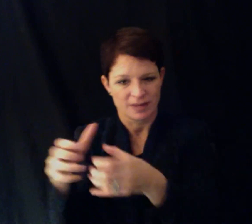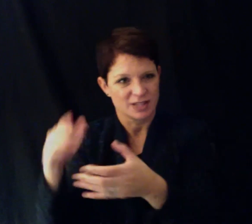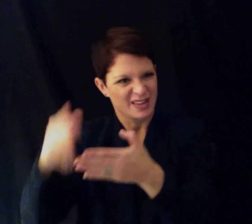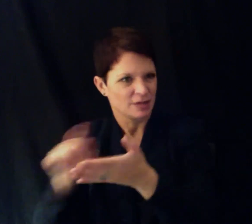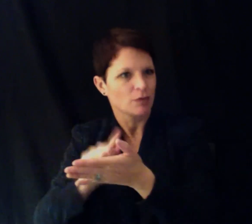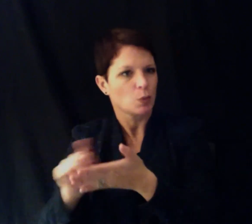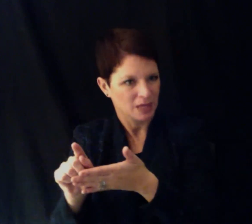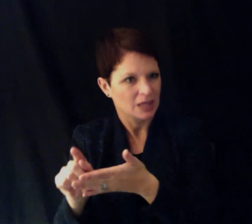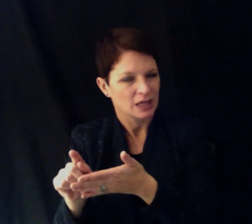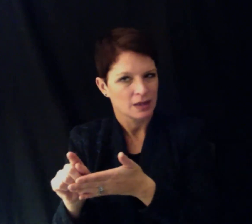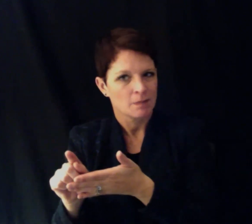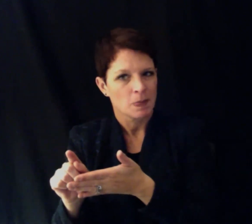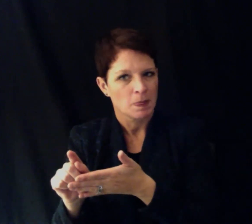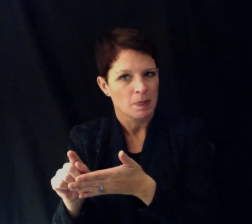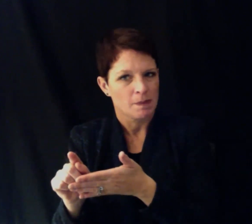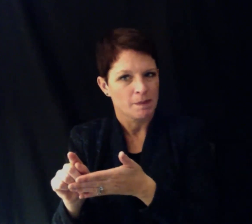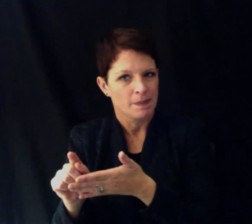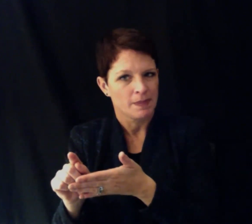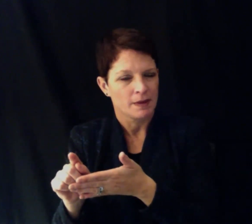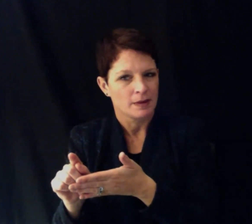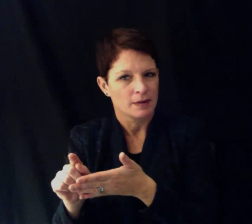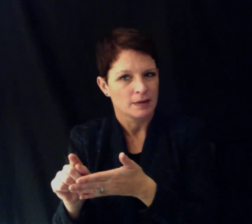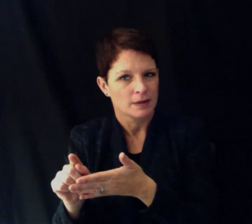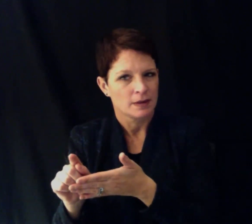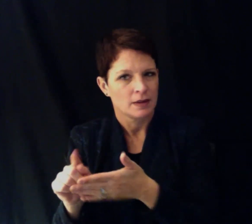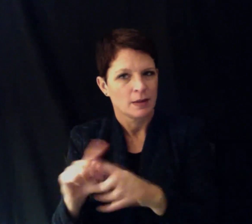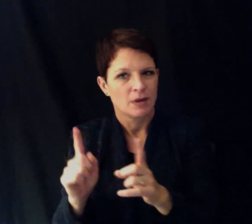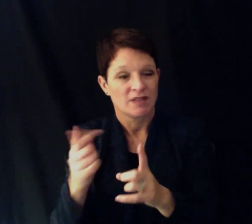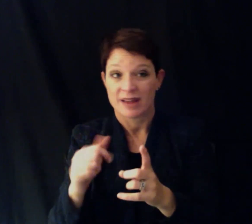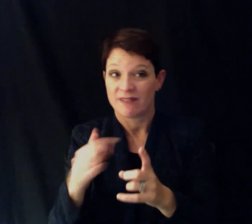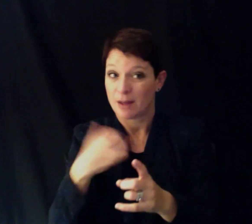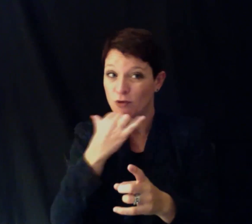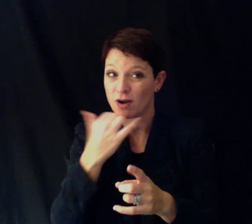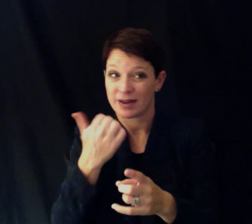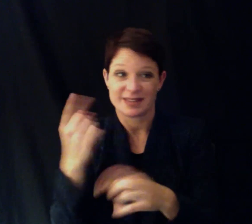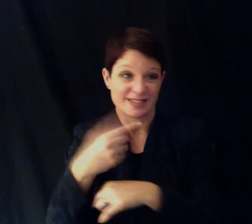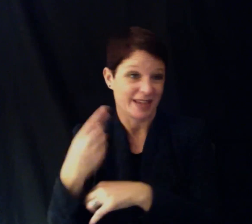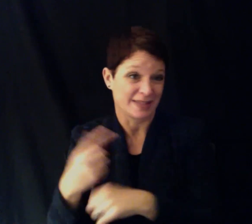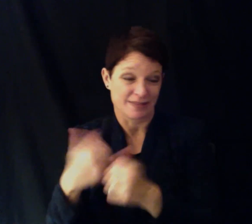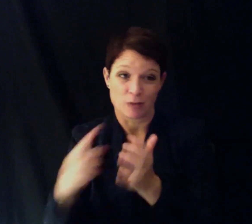And if I get those dates wrong and anyone on this call wants to correct me, feel free.